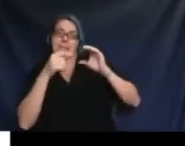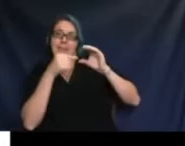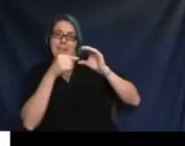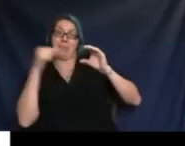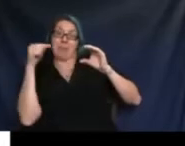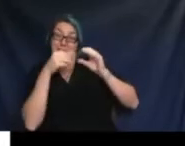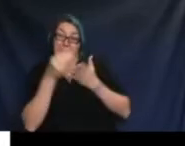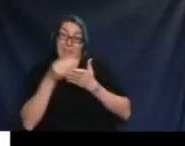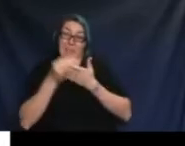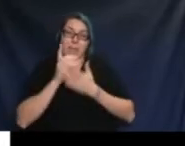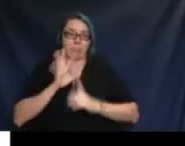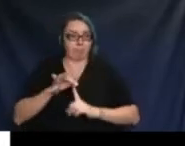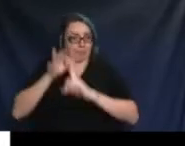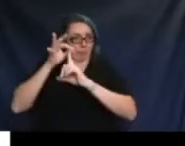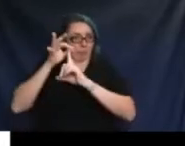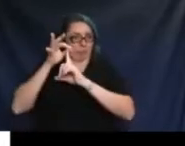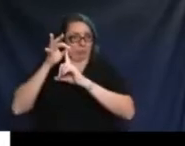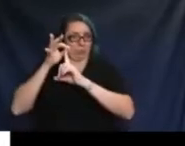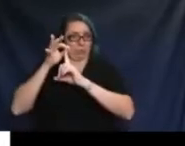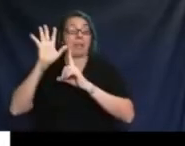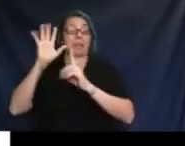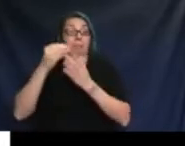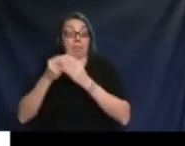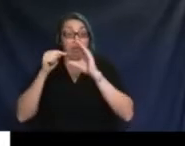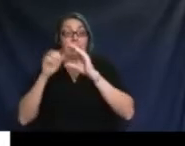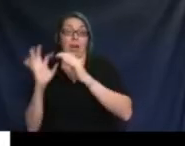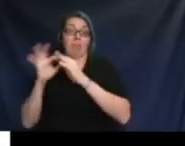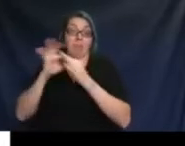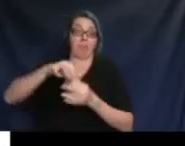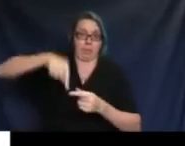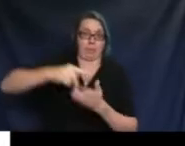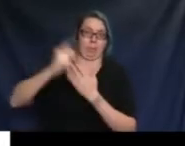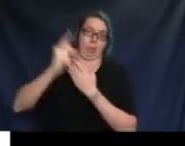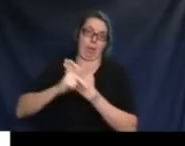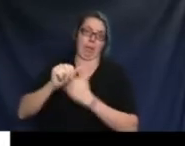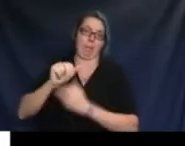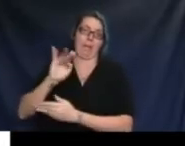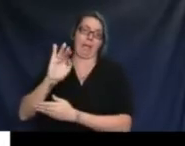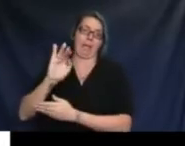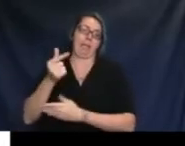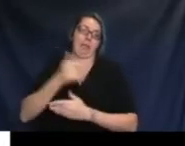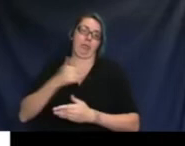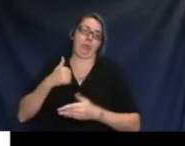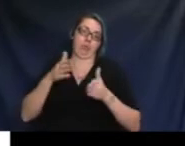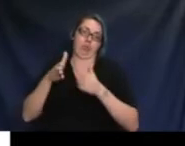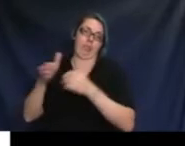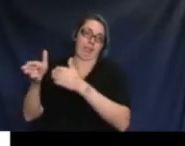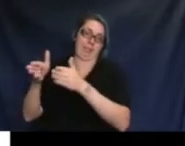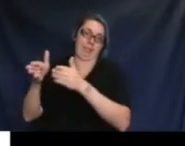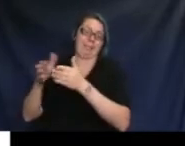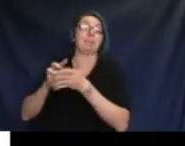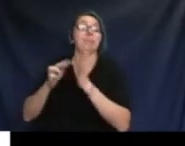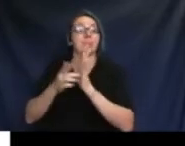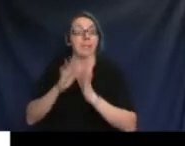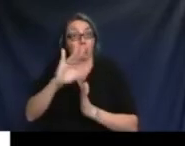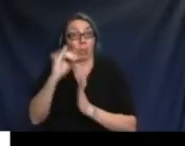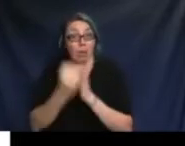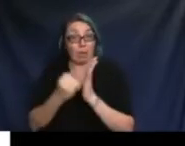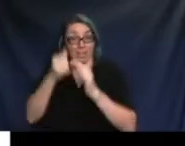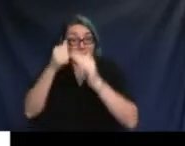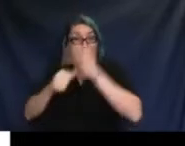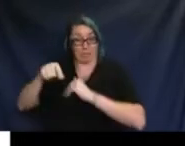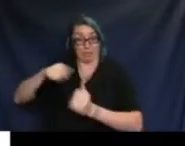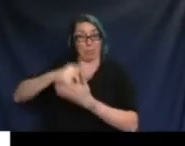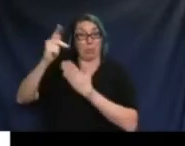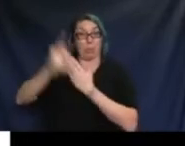this work, or you view it, you experience it either in the street, on the sidewalk, that's visible